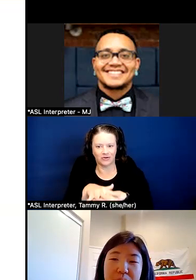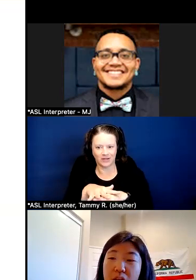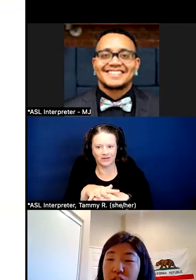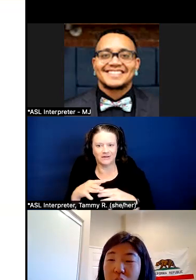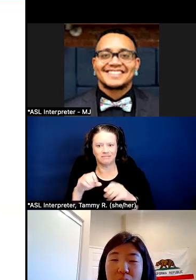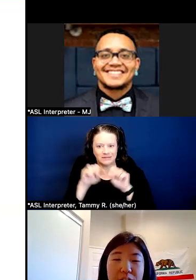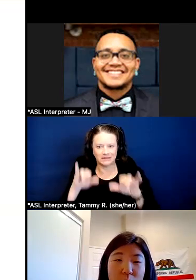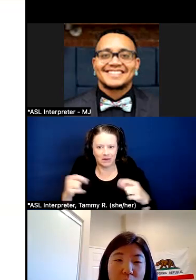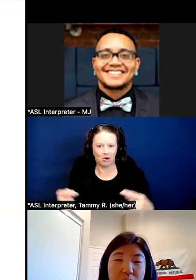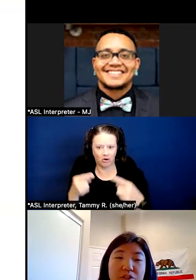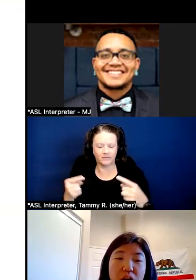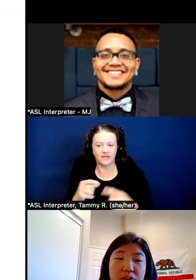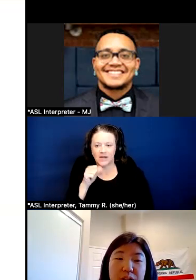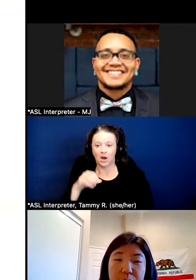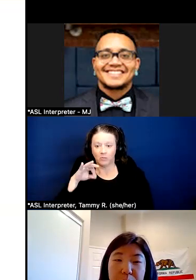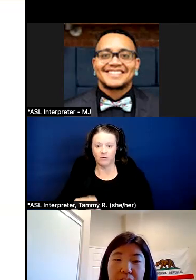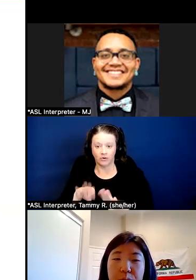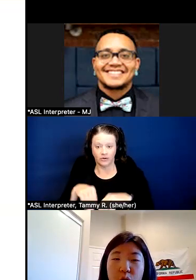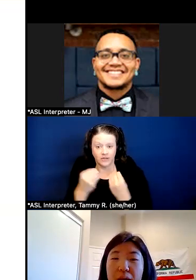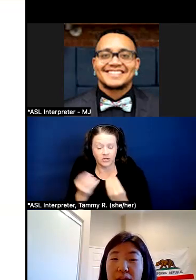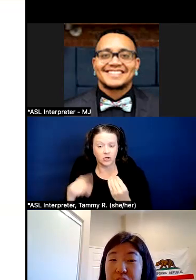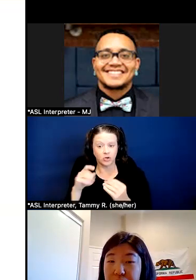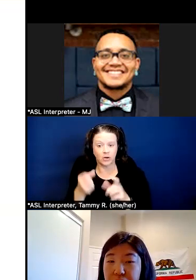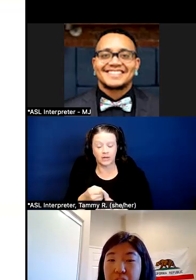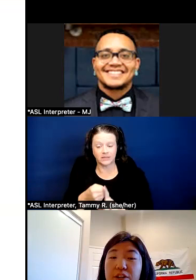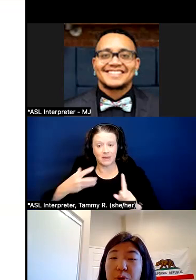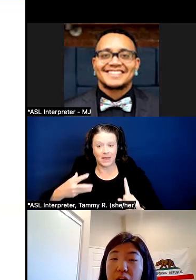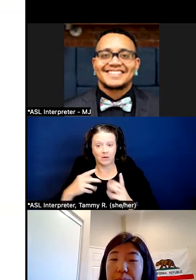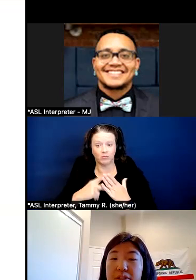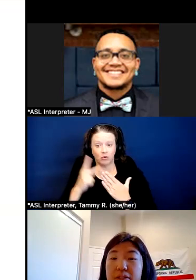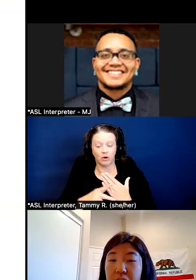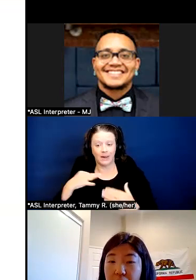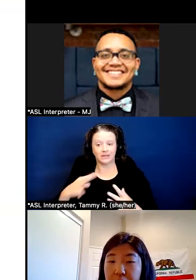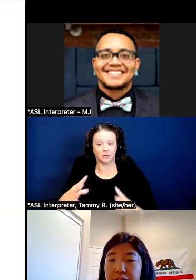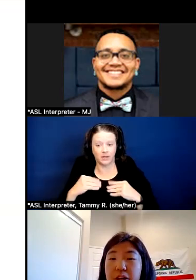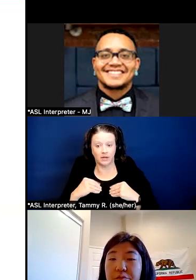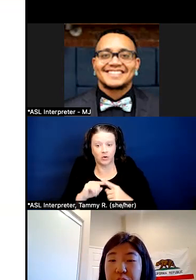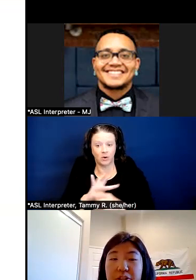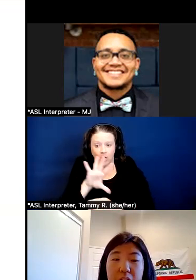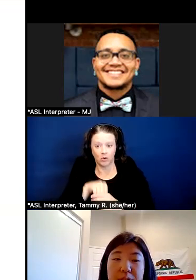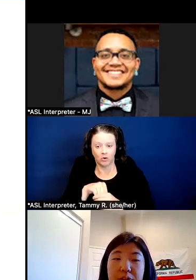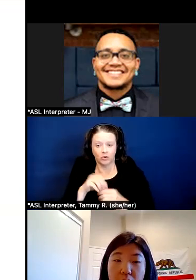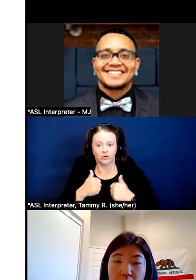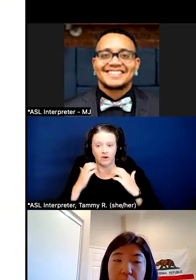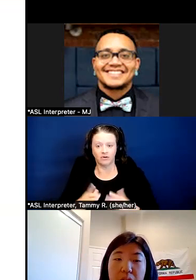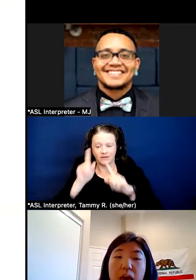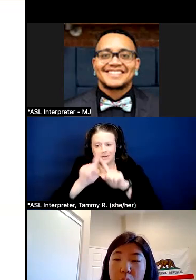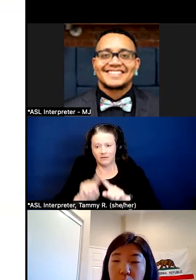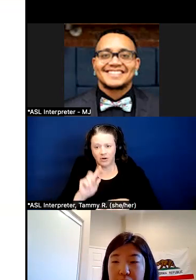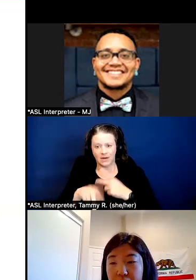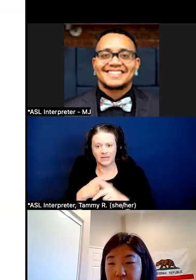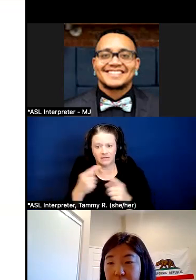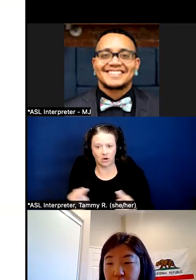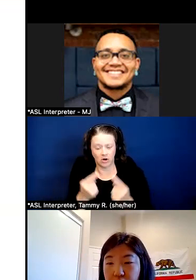harms. Nonprofit orgs should also expand program eligibility to encompass survivors of different types of harm